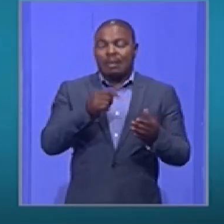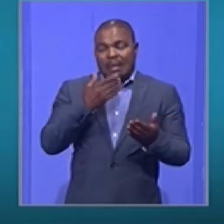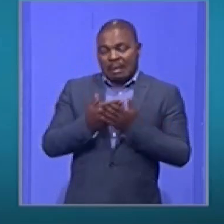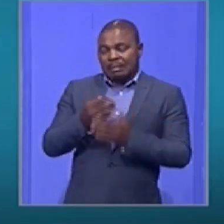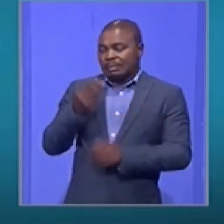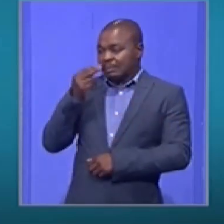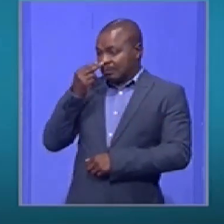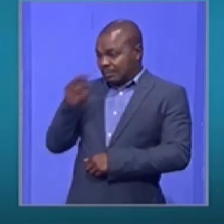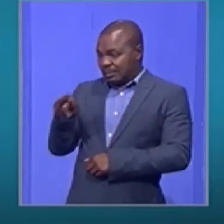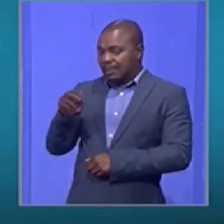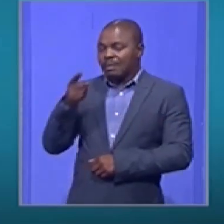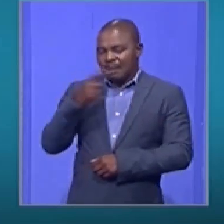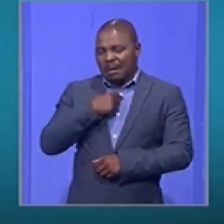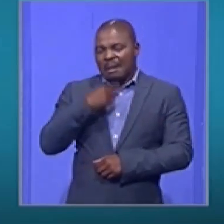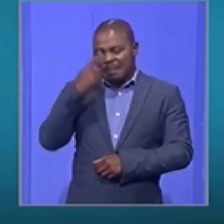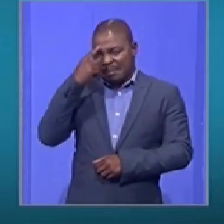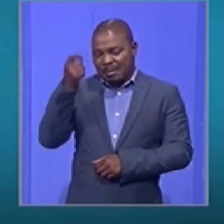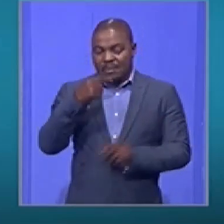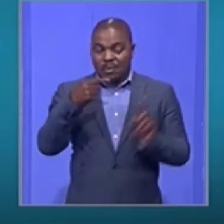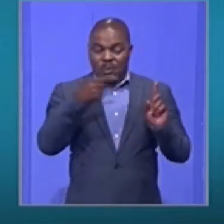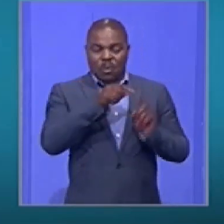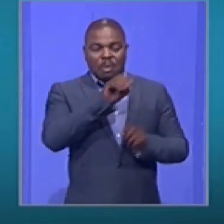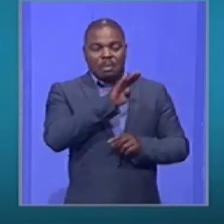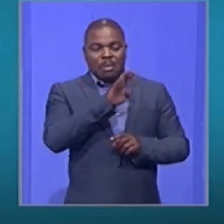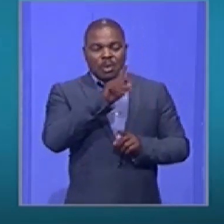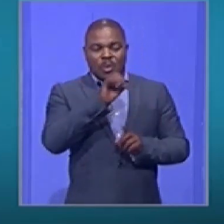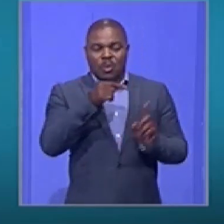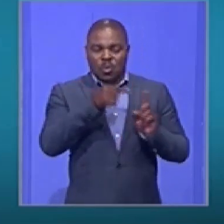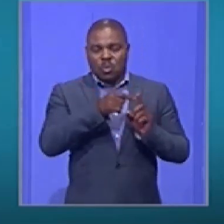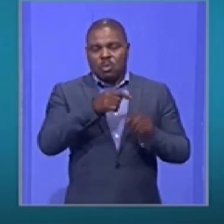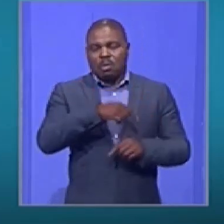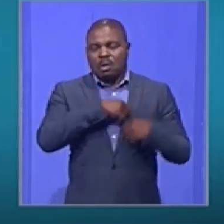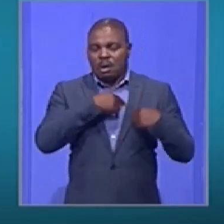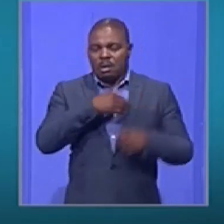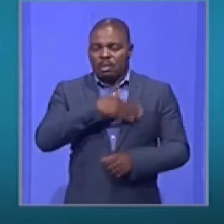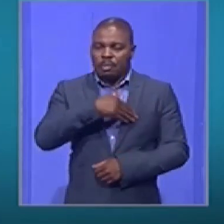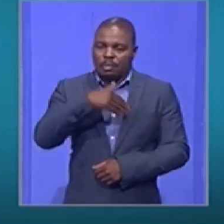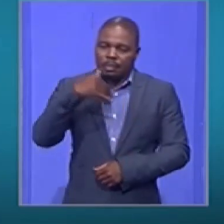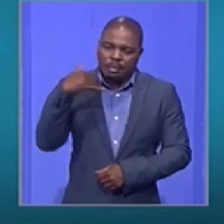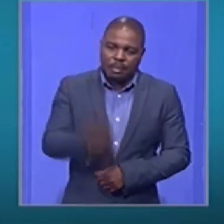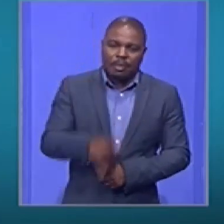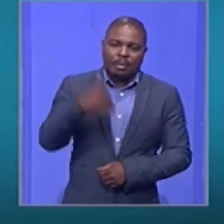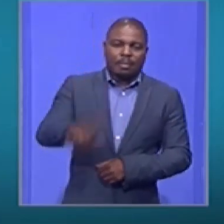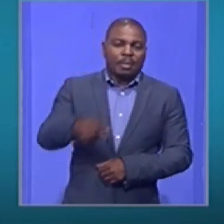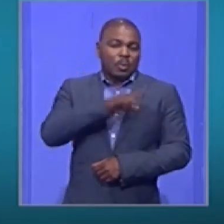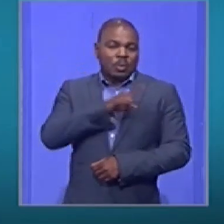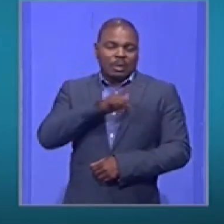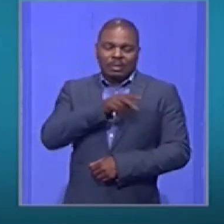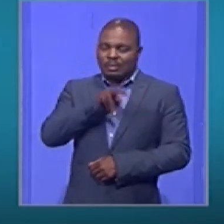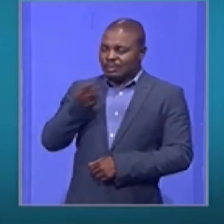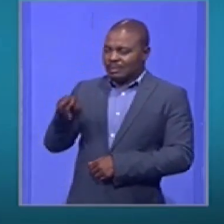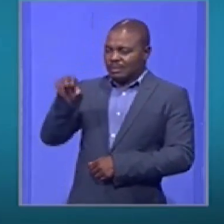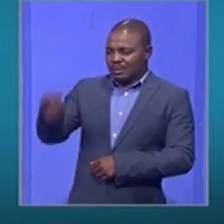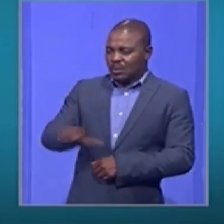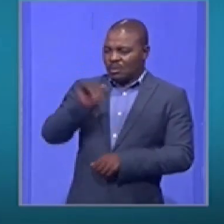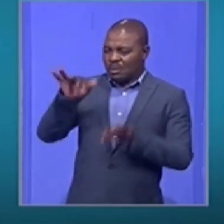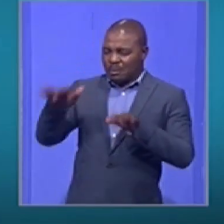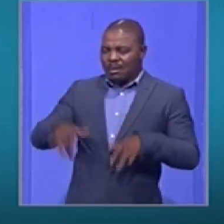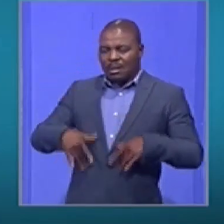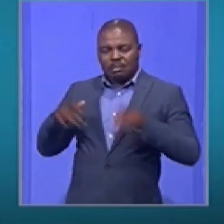ke tshepa pelo ya ga Steve Biko e rotha kgodu e khibidu ke go bona baagi ba naga eno ba tshela ka